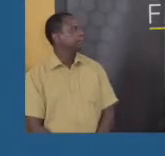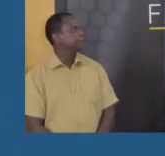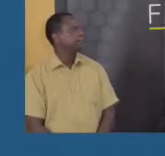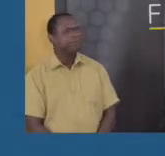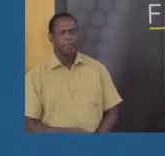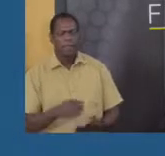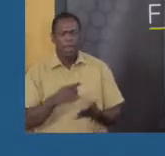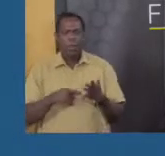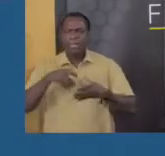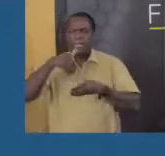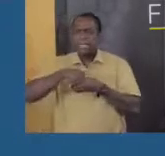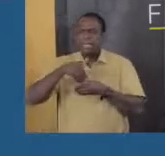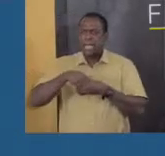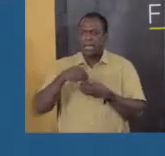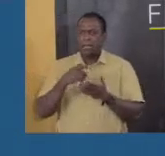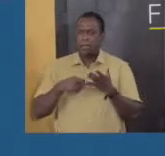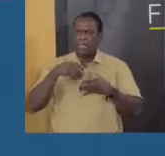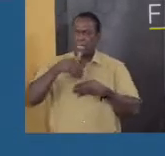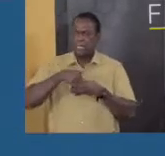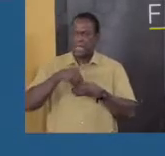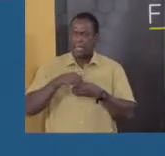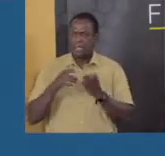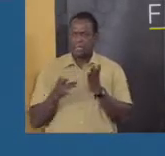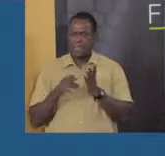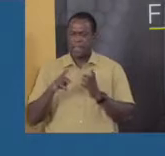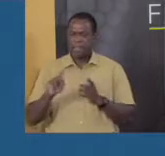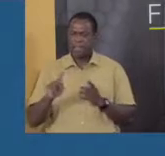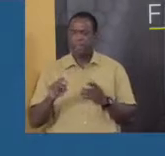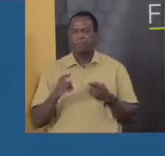your materials, colors, trimming,